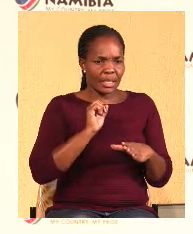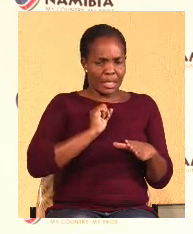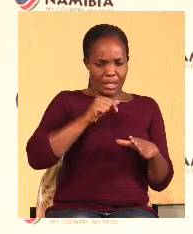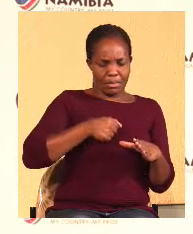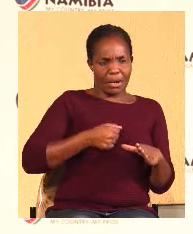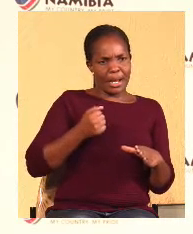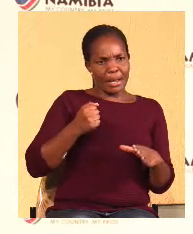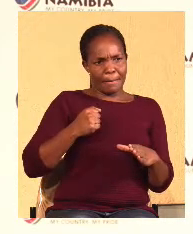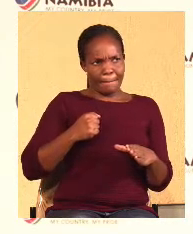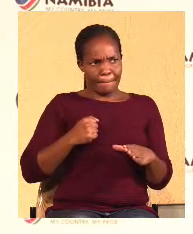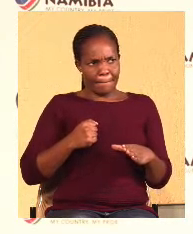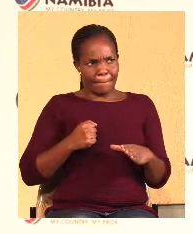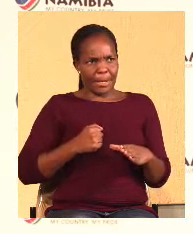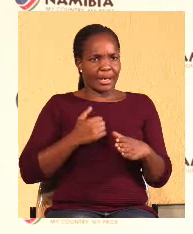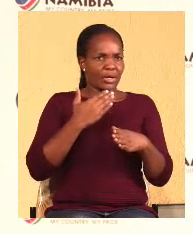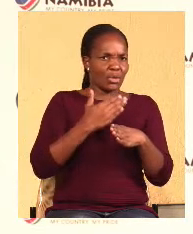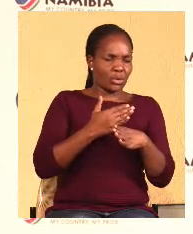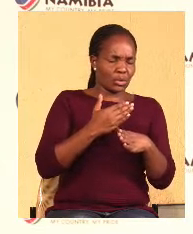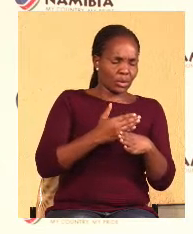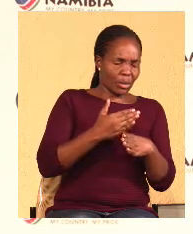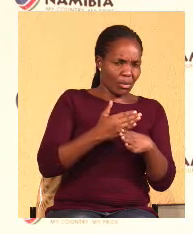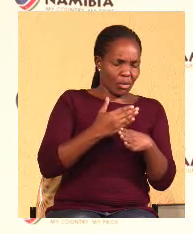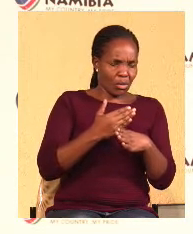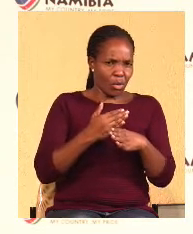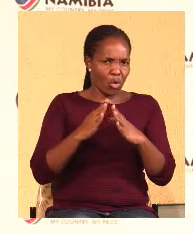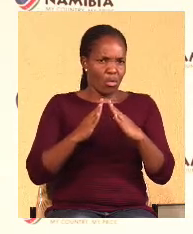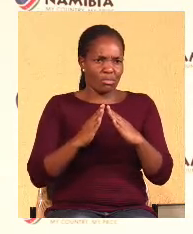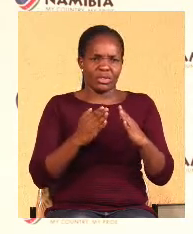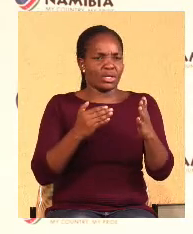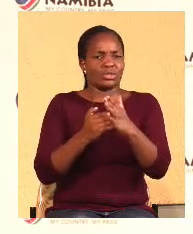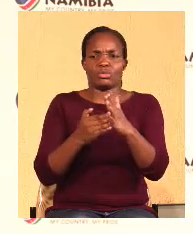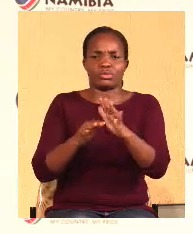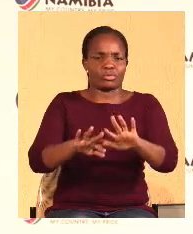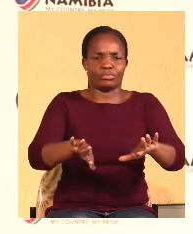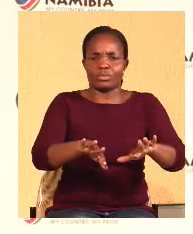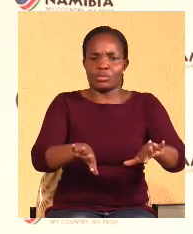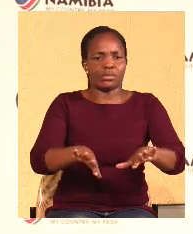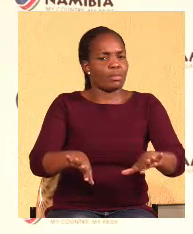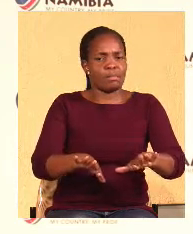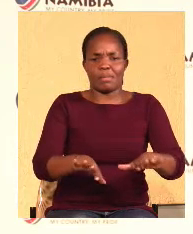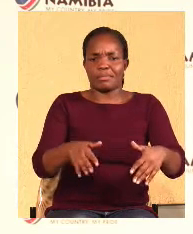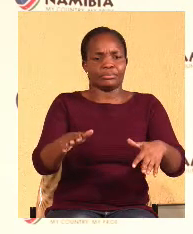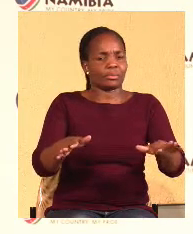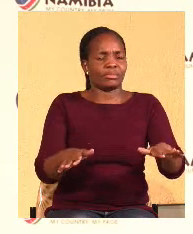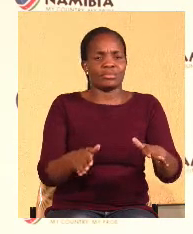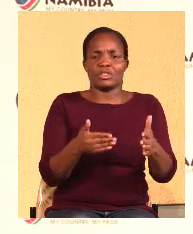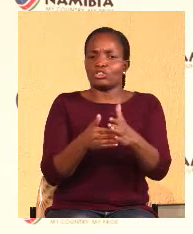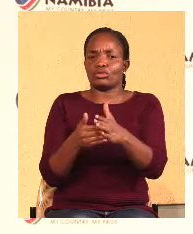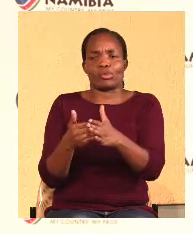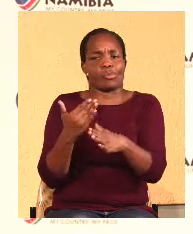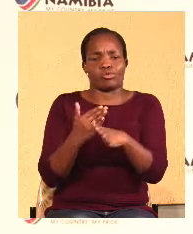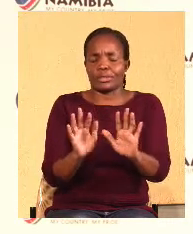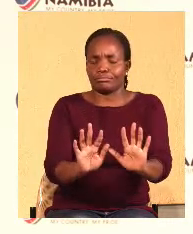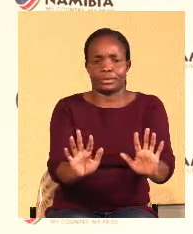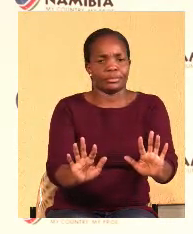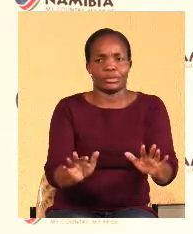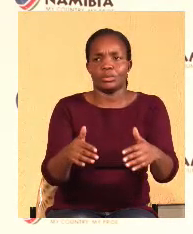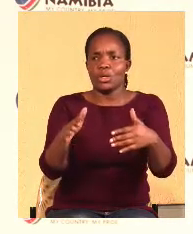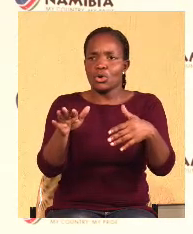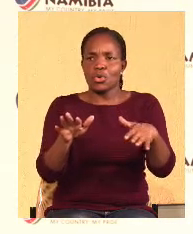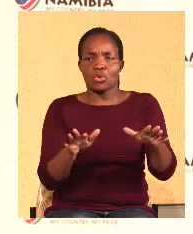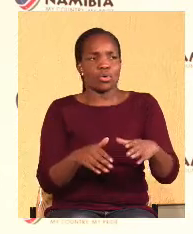spray painting a car, they will come and say, no, you should not do work now, and we have COVID. Please stop your job, or they take the paint